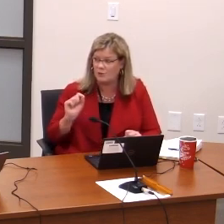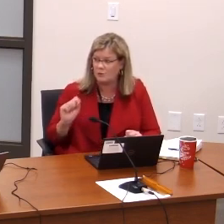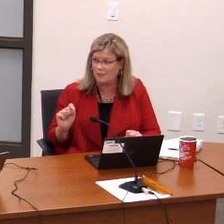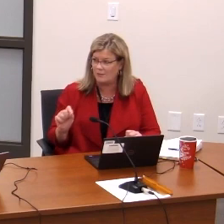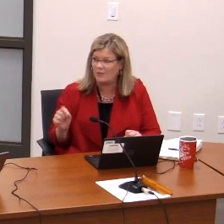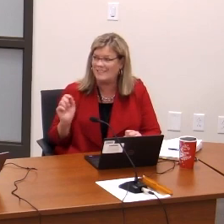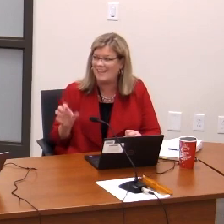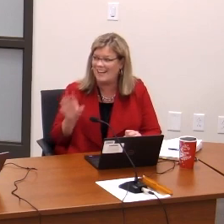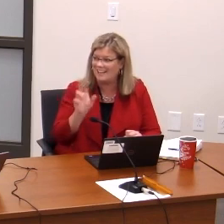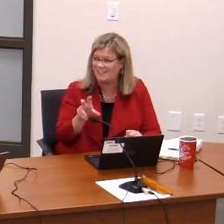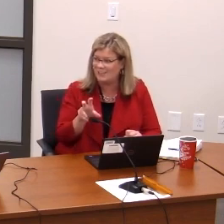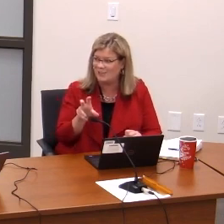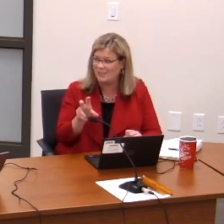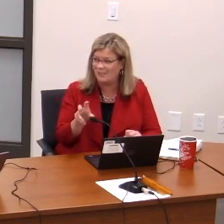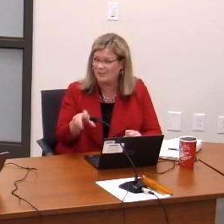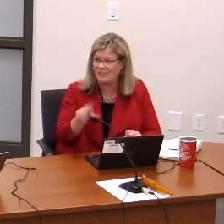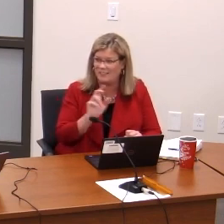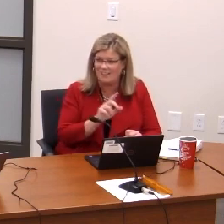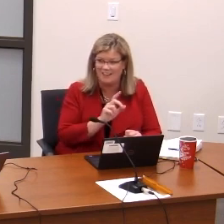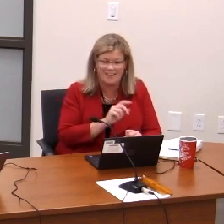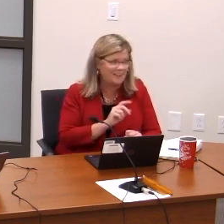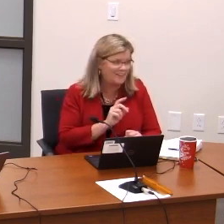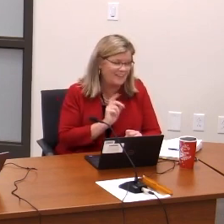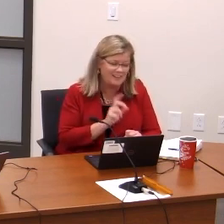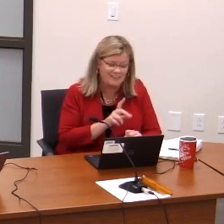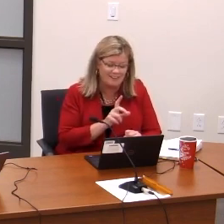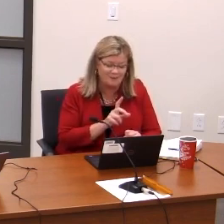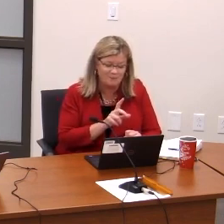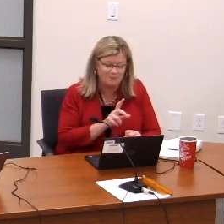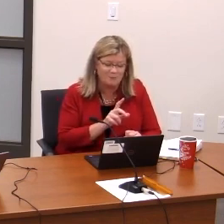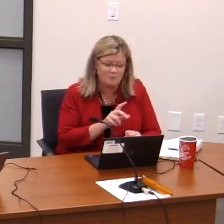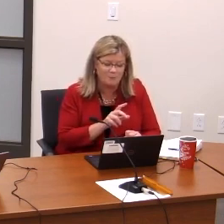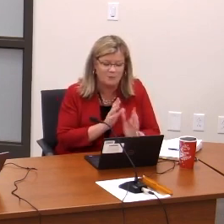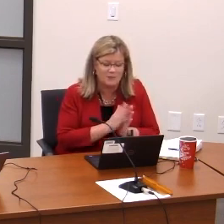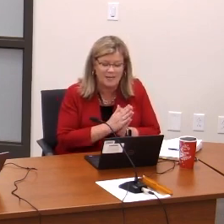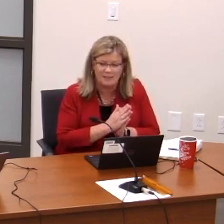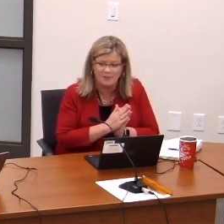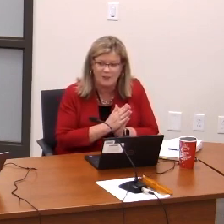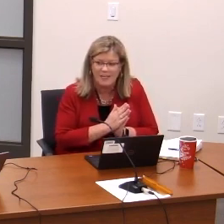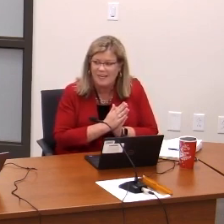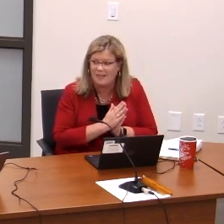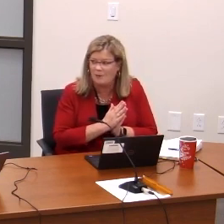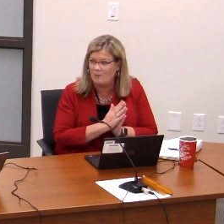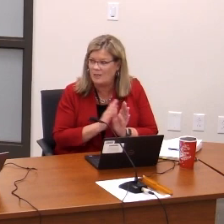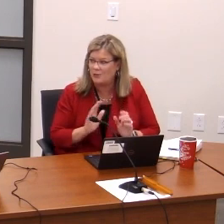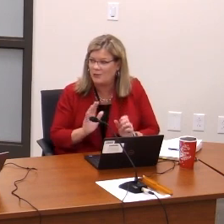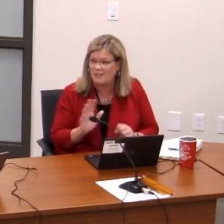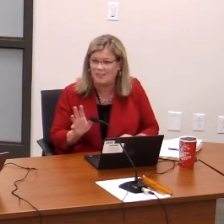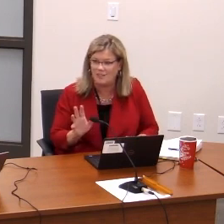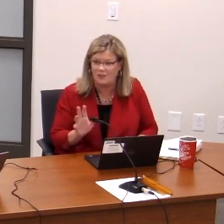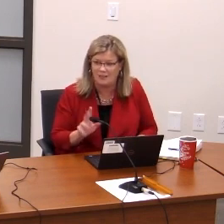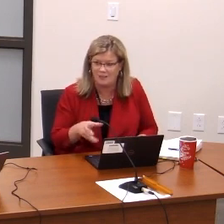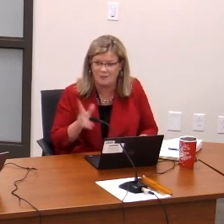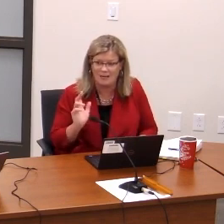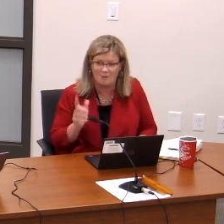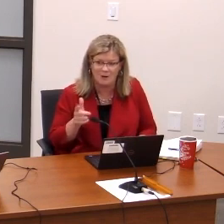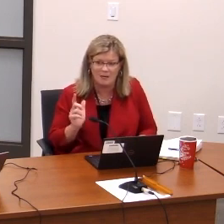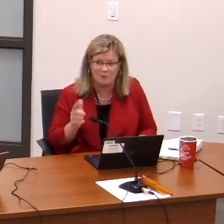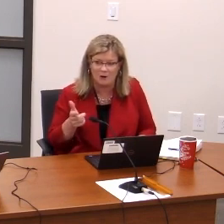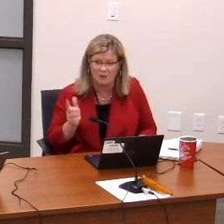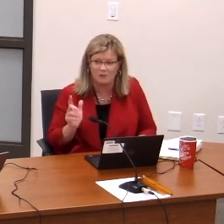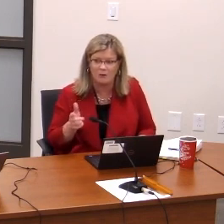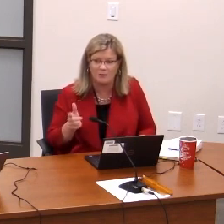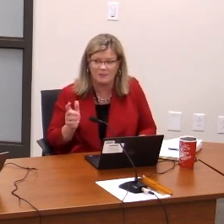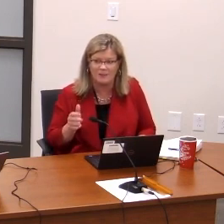some data at the school level that's not at the district level and not at the state level. And I want to make sure that I touch on that, because we